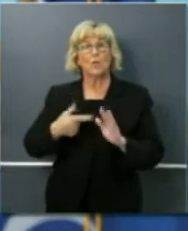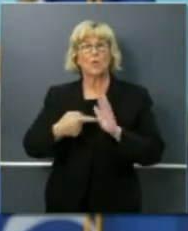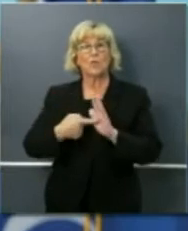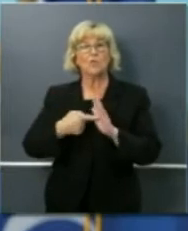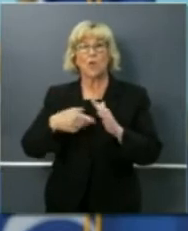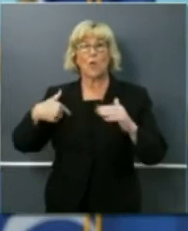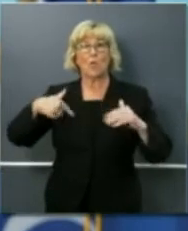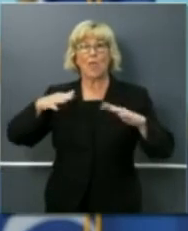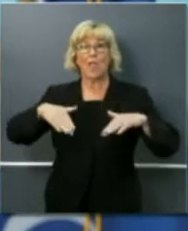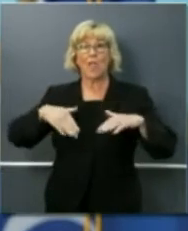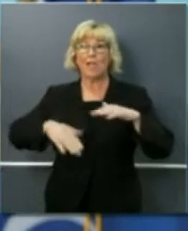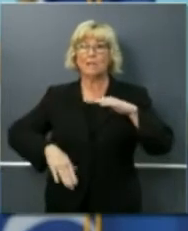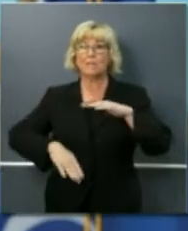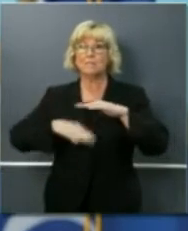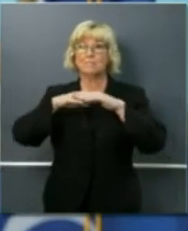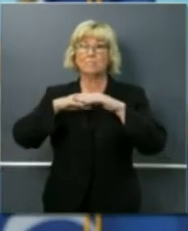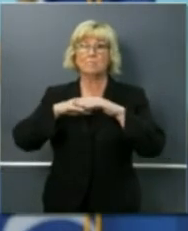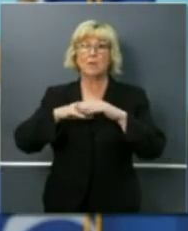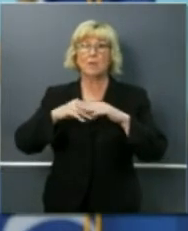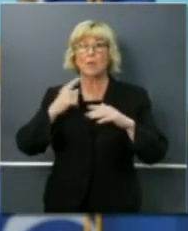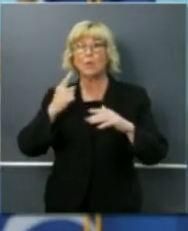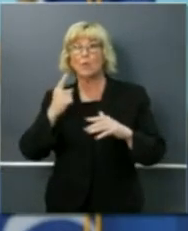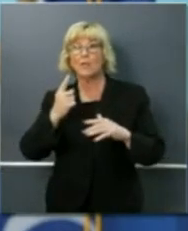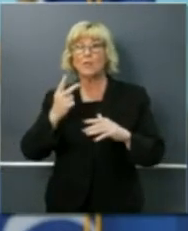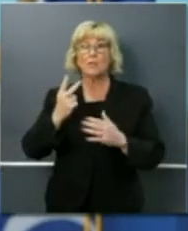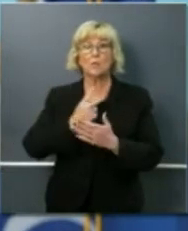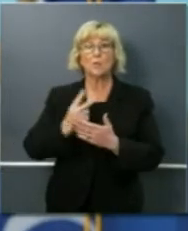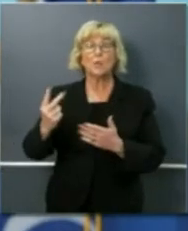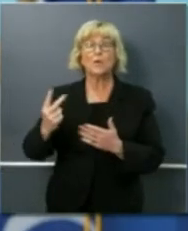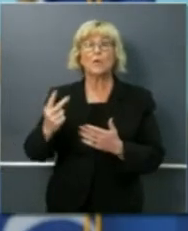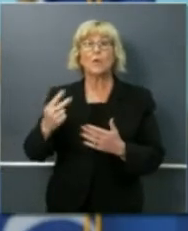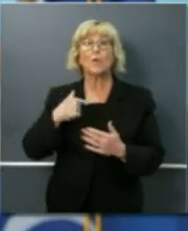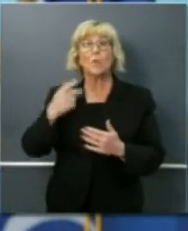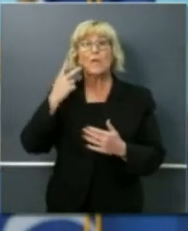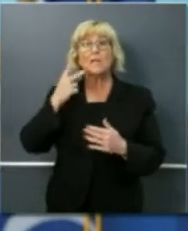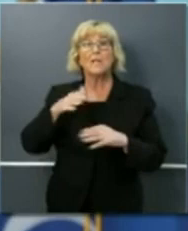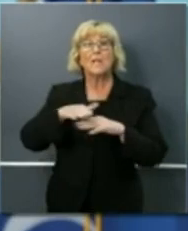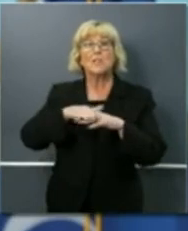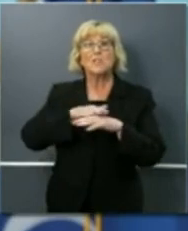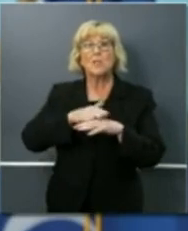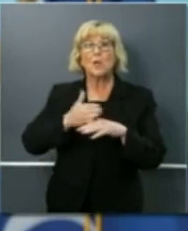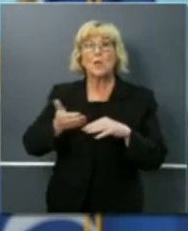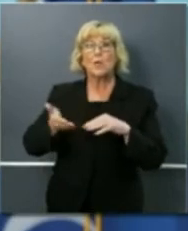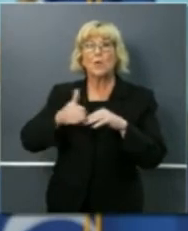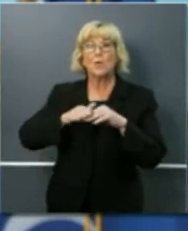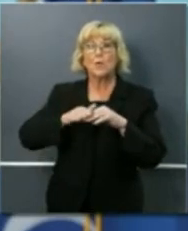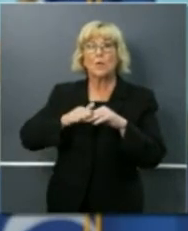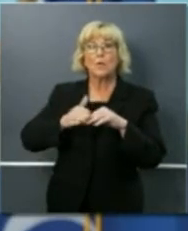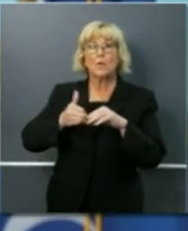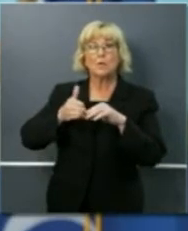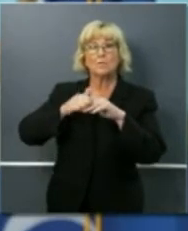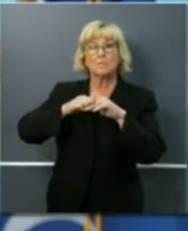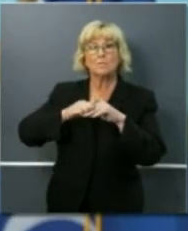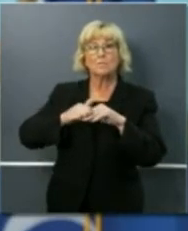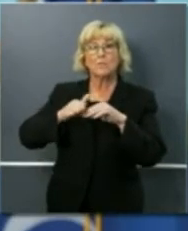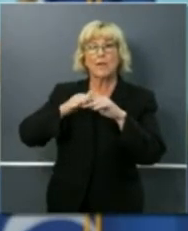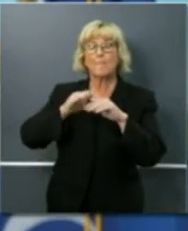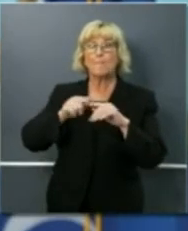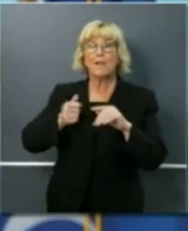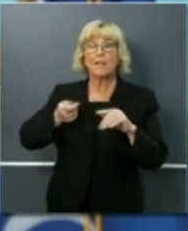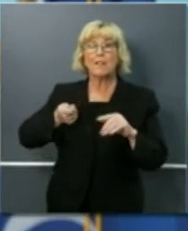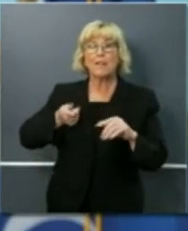peak in a week or two, that we are seeing a slow and steady increase, but it's